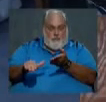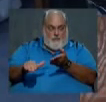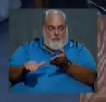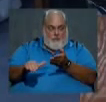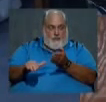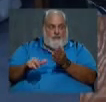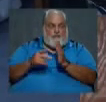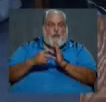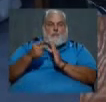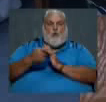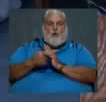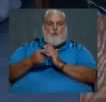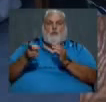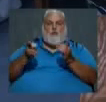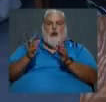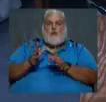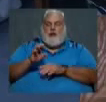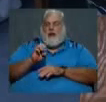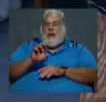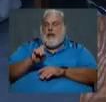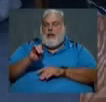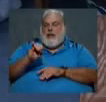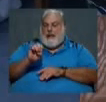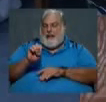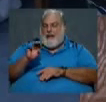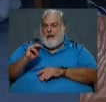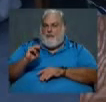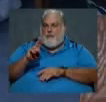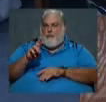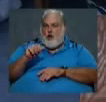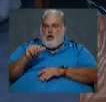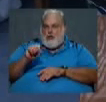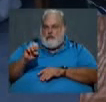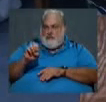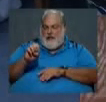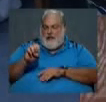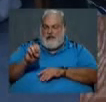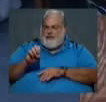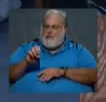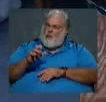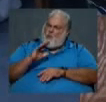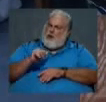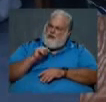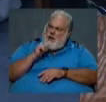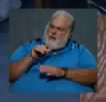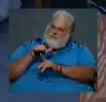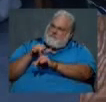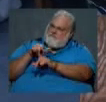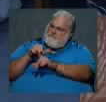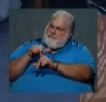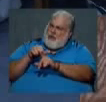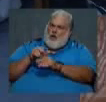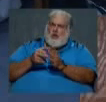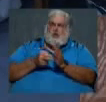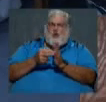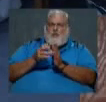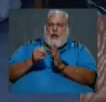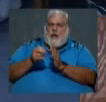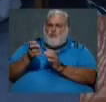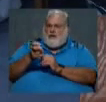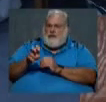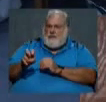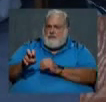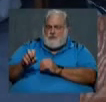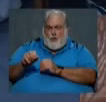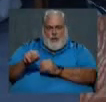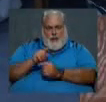the program director, Eddie Merce, recommended that I look at Truth and Transition. And so I met Mr.